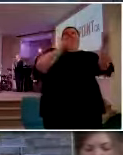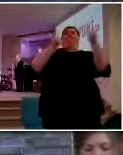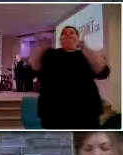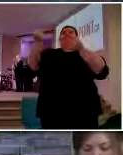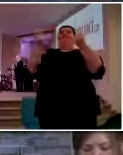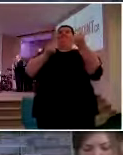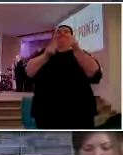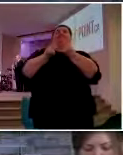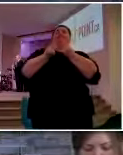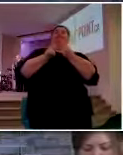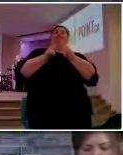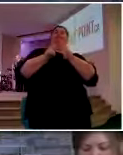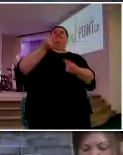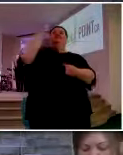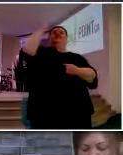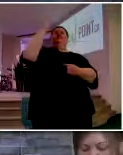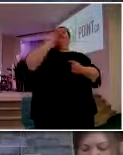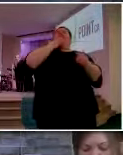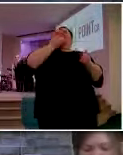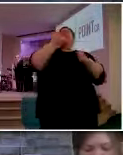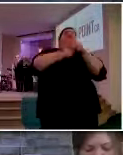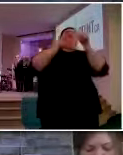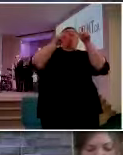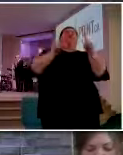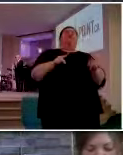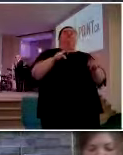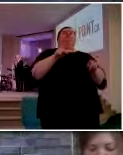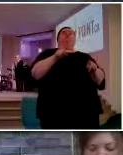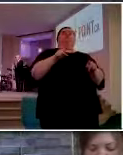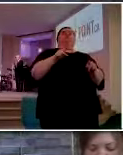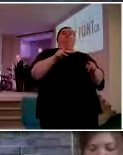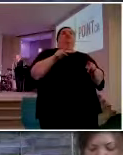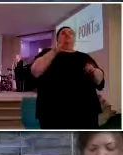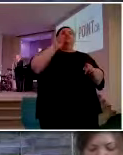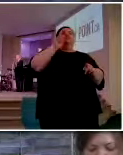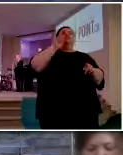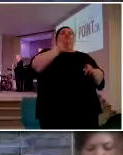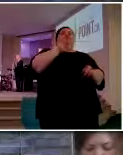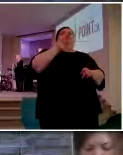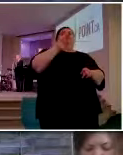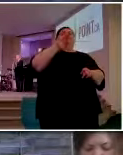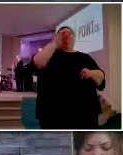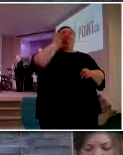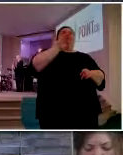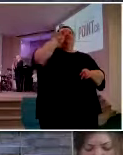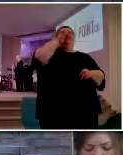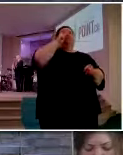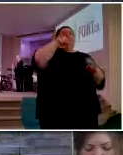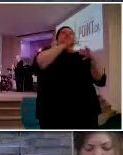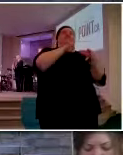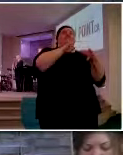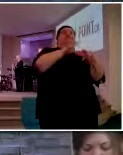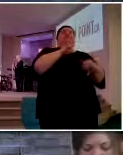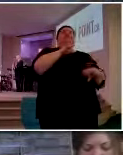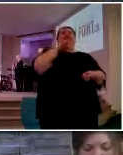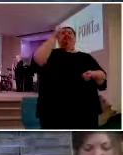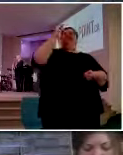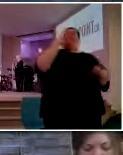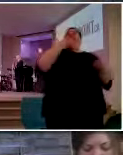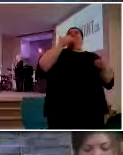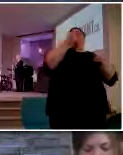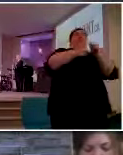I thank You, God, for every person that is going to hear this message. I thank You, Lord, for every person, God, that You died